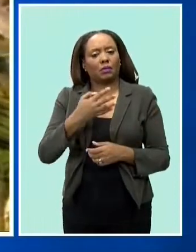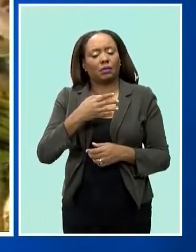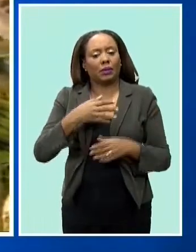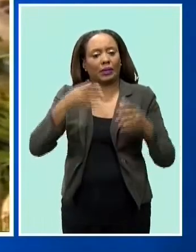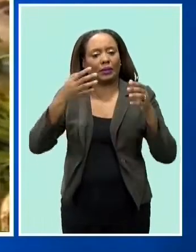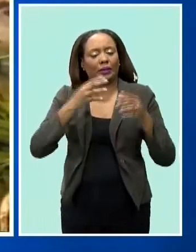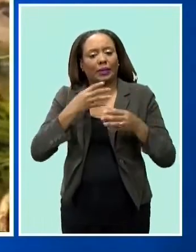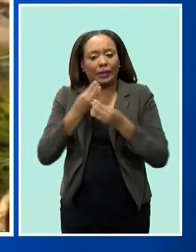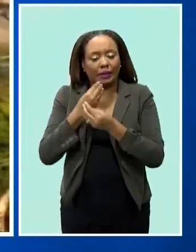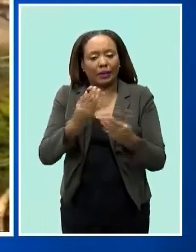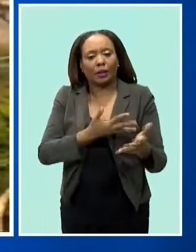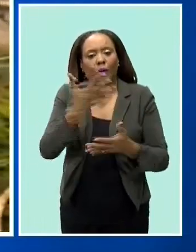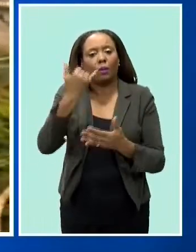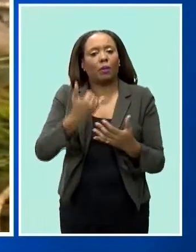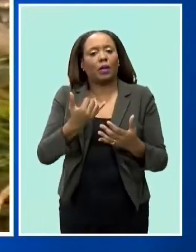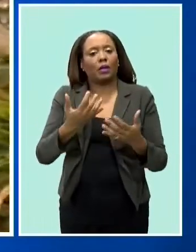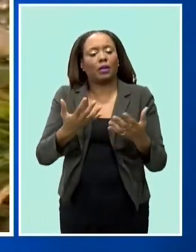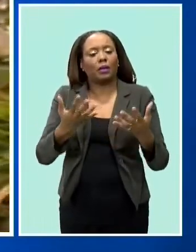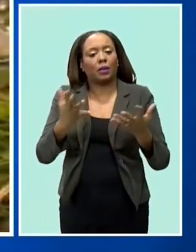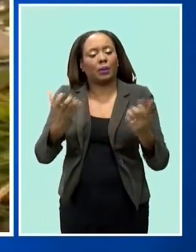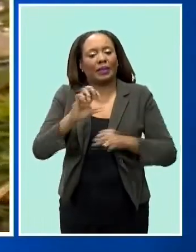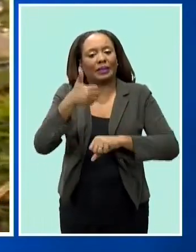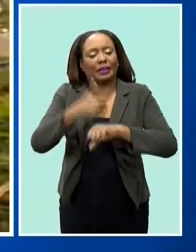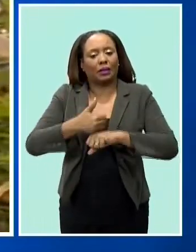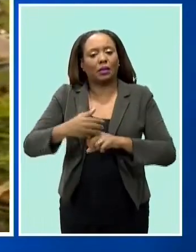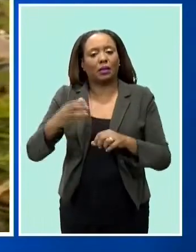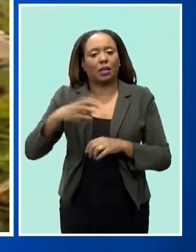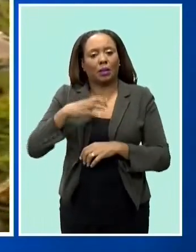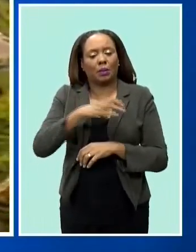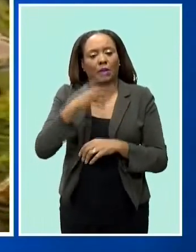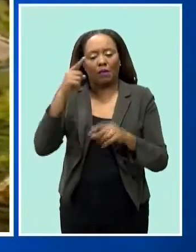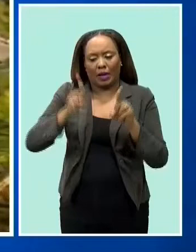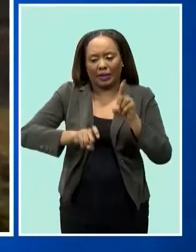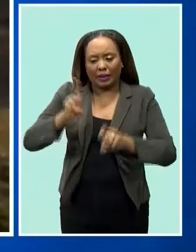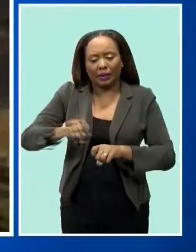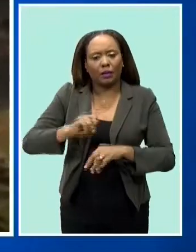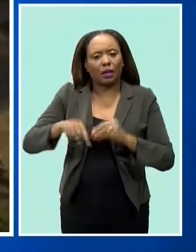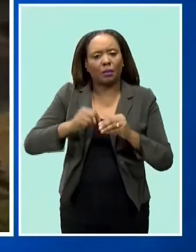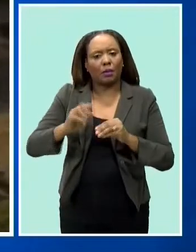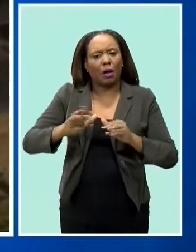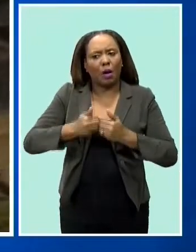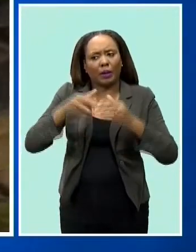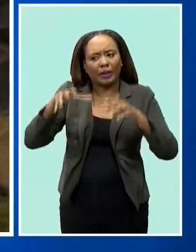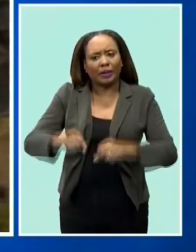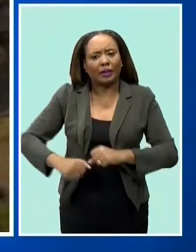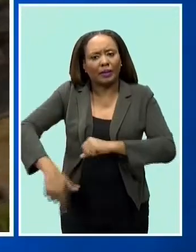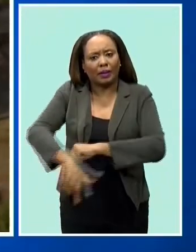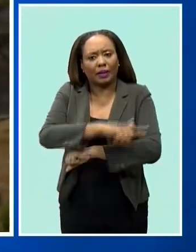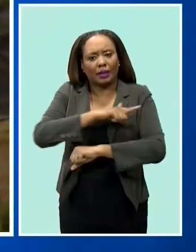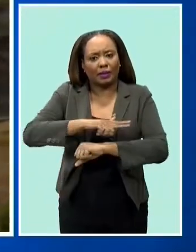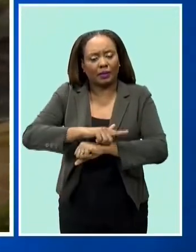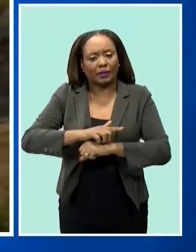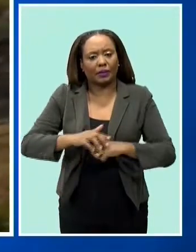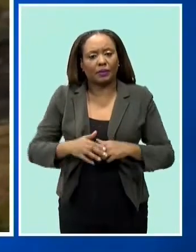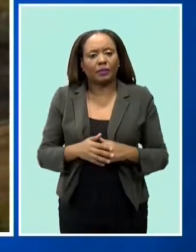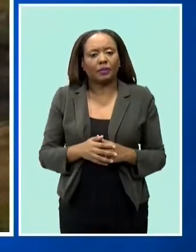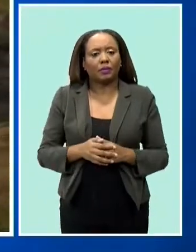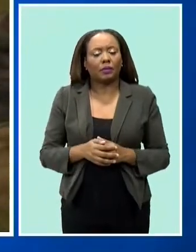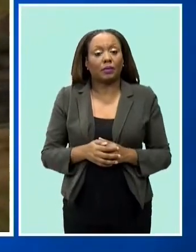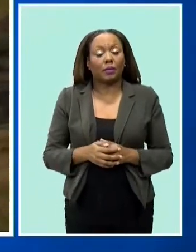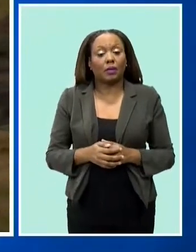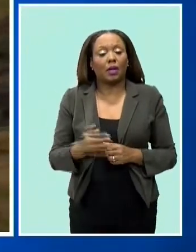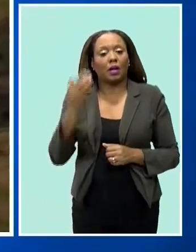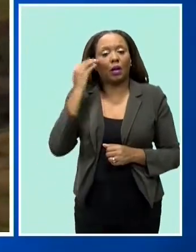decided to set up a commission of inquiry into the land acquisition process for the highway. A particular public